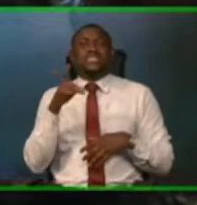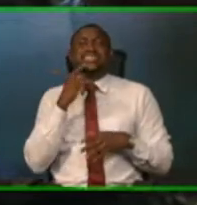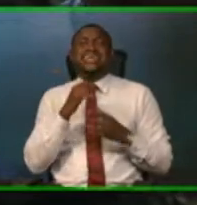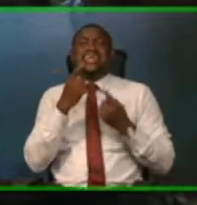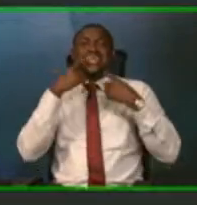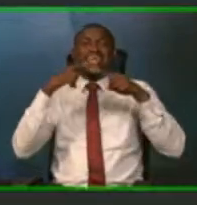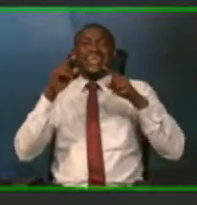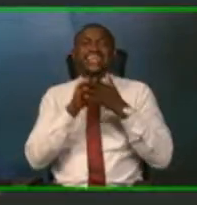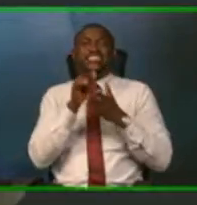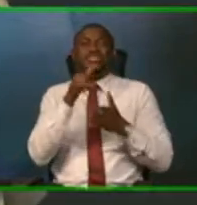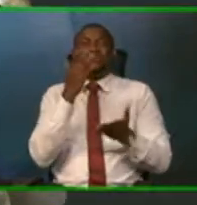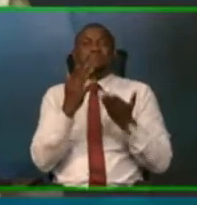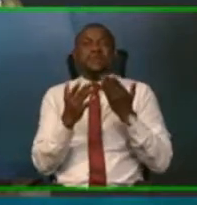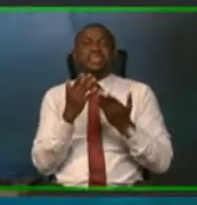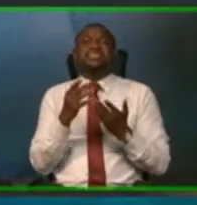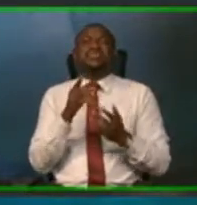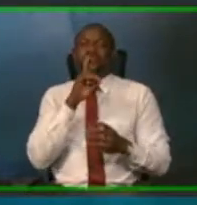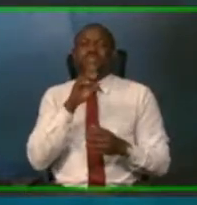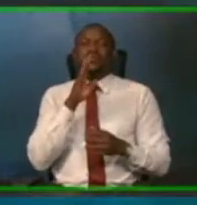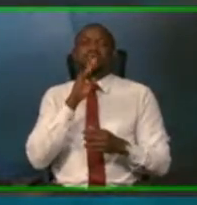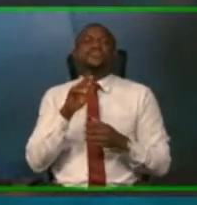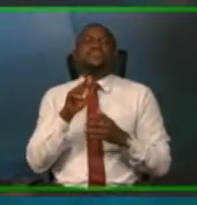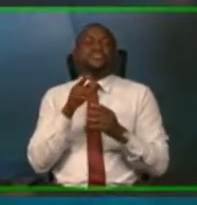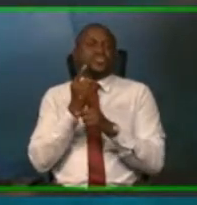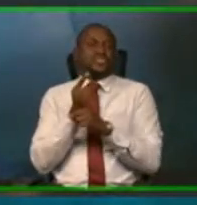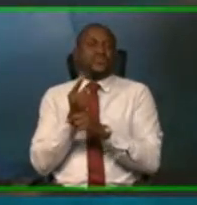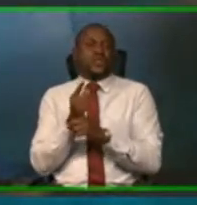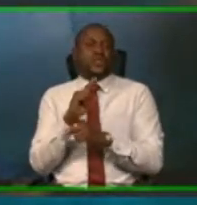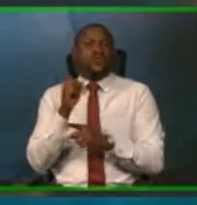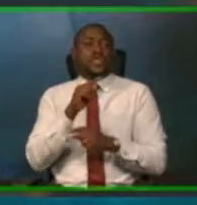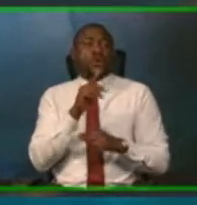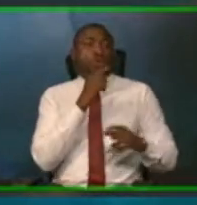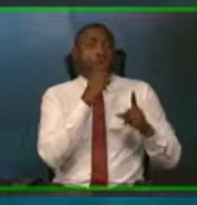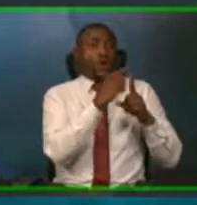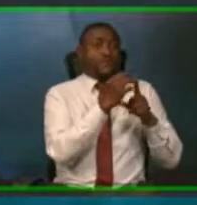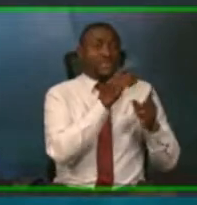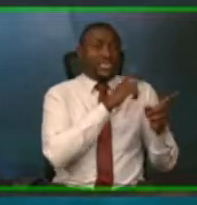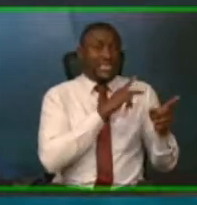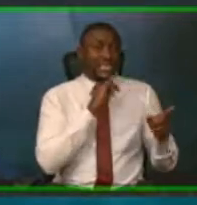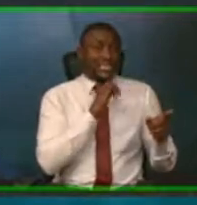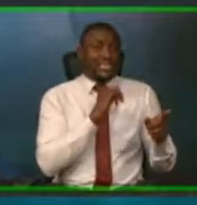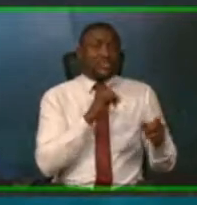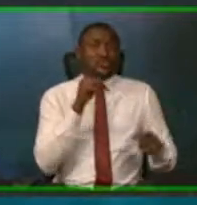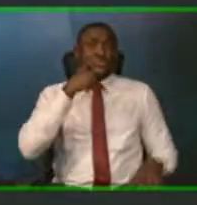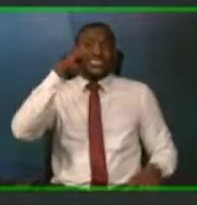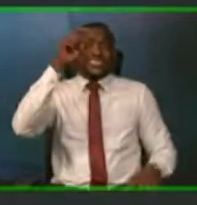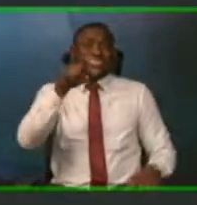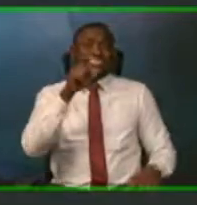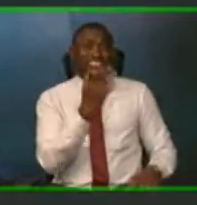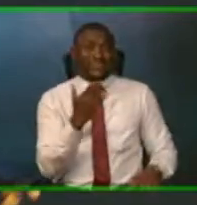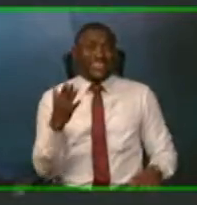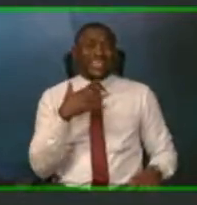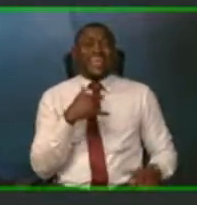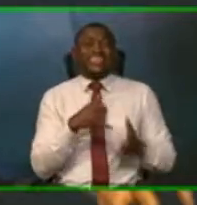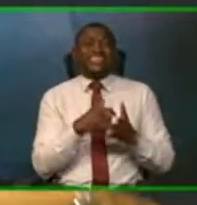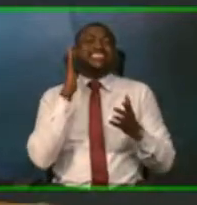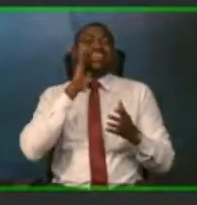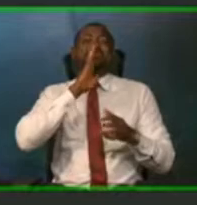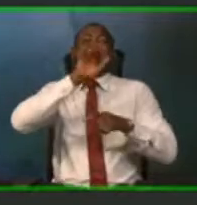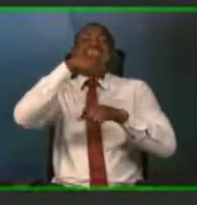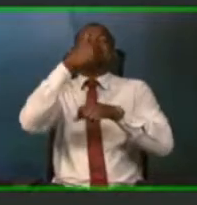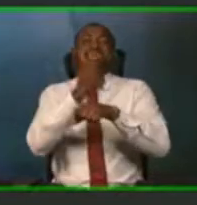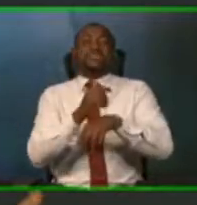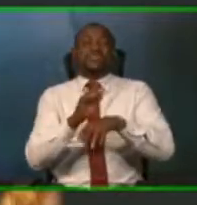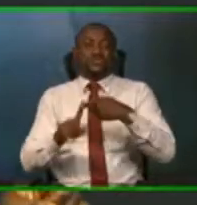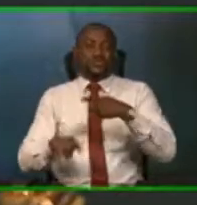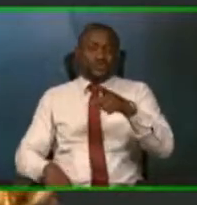that thou mightest be justified. Where the word of a king is, thou shalt also decree a thing, yes, and it shall be established